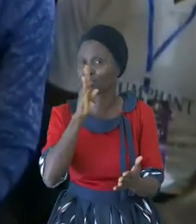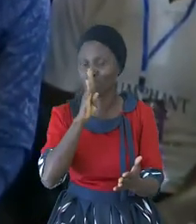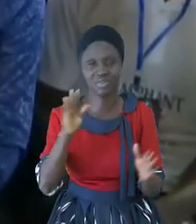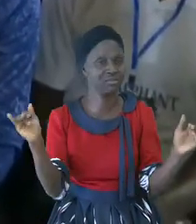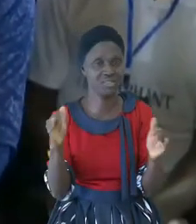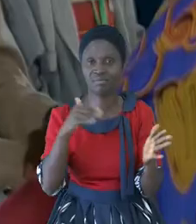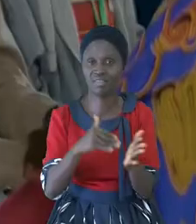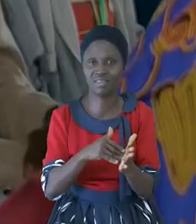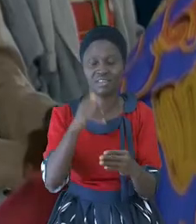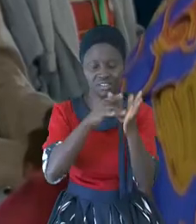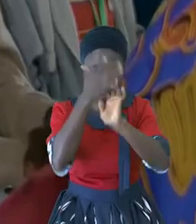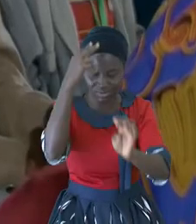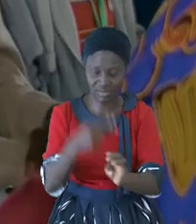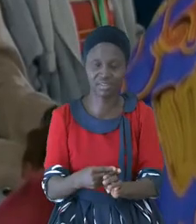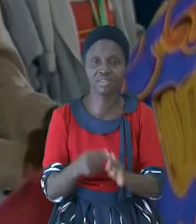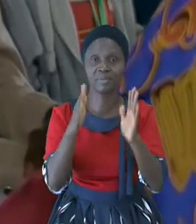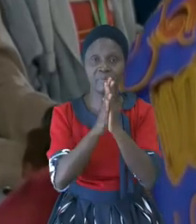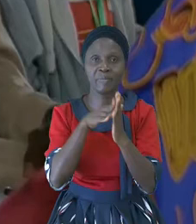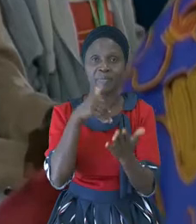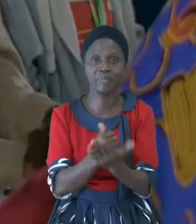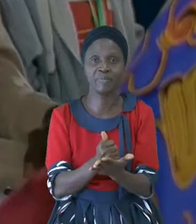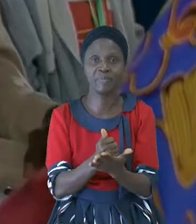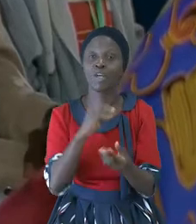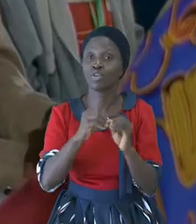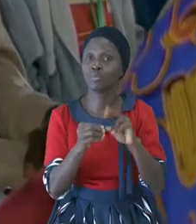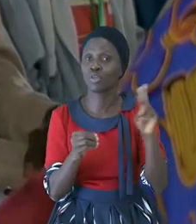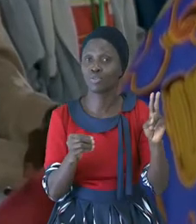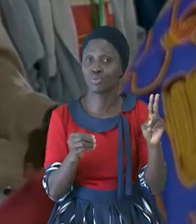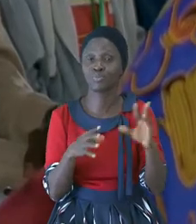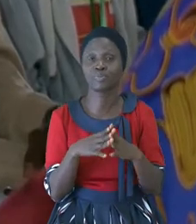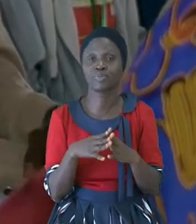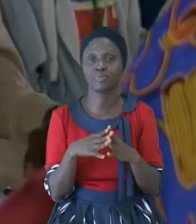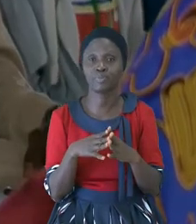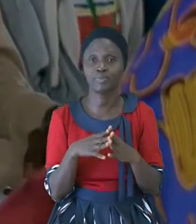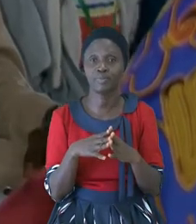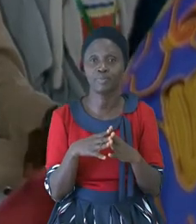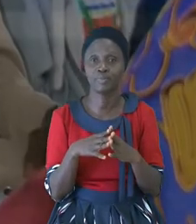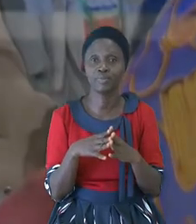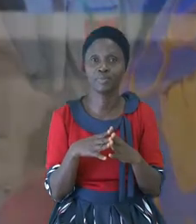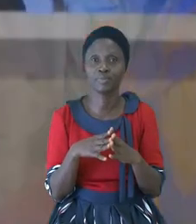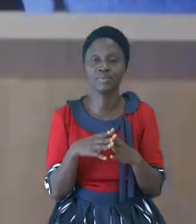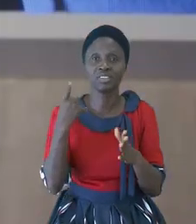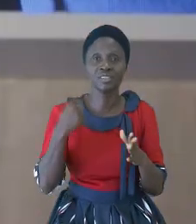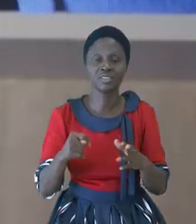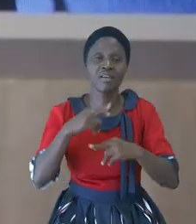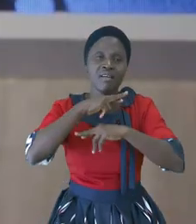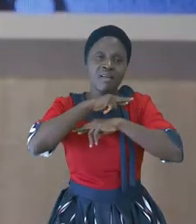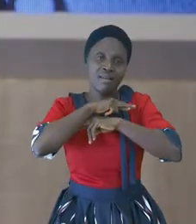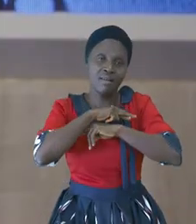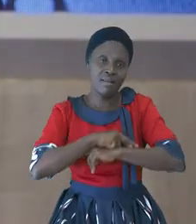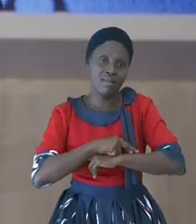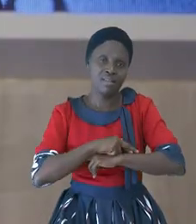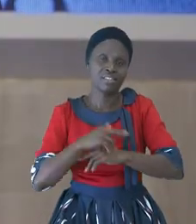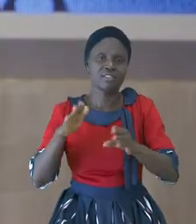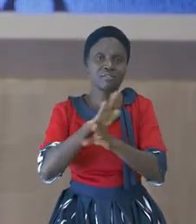in Jesus' name. Look at number two here. Number two here is the restfulness in